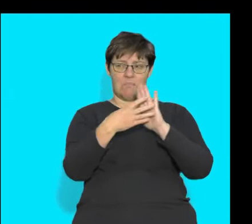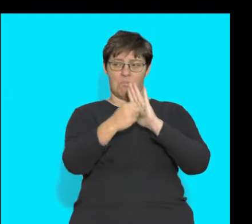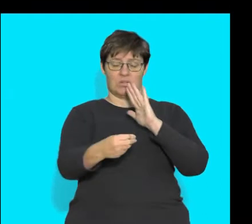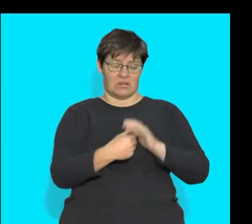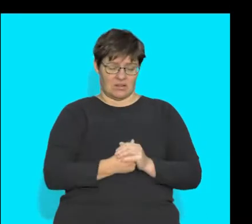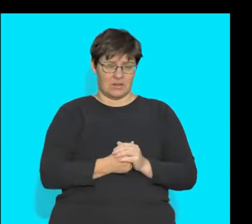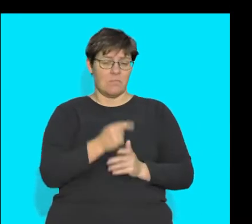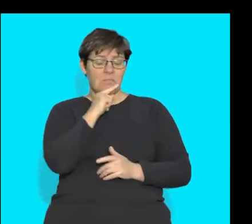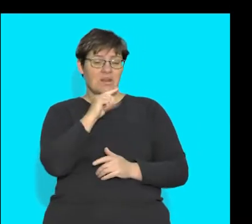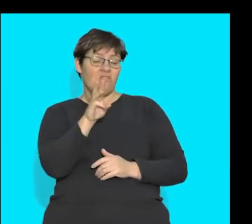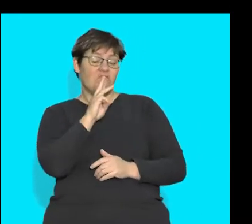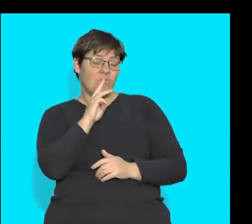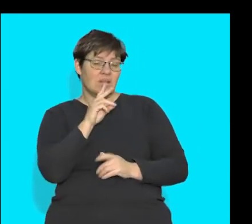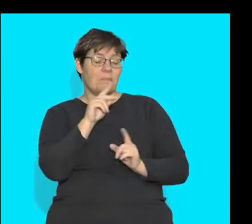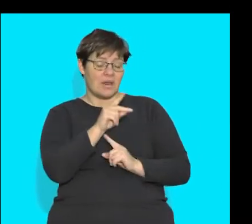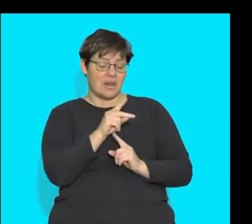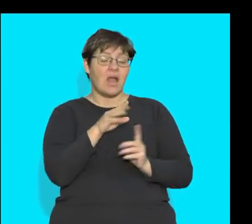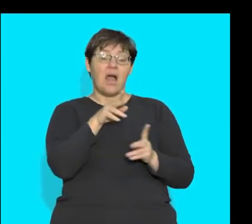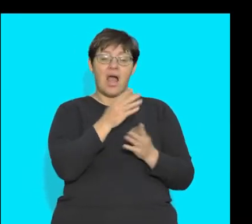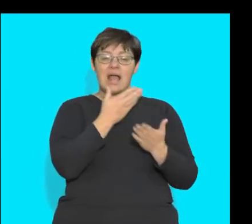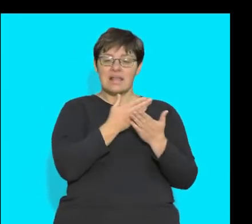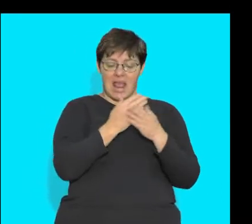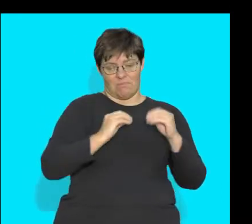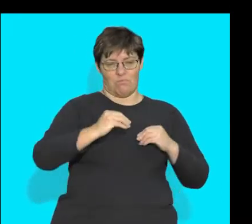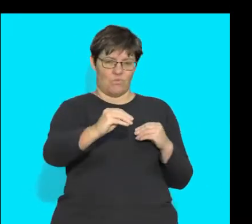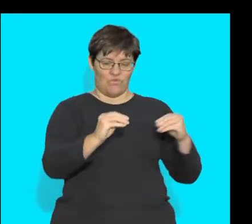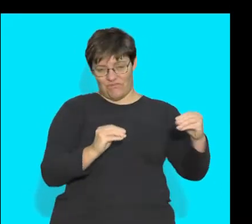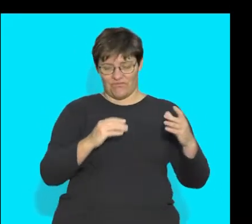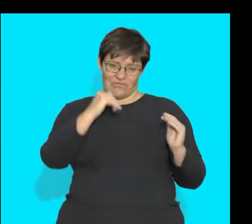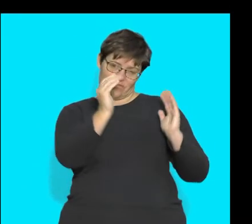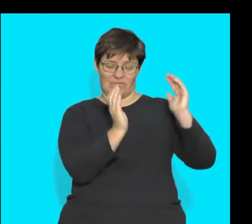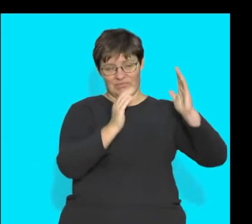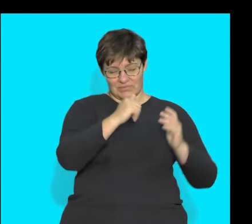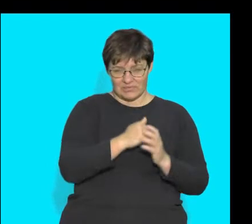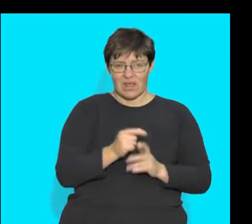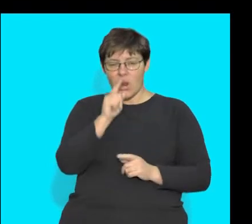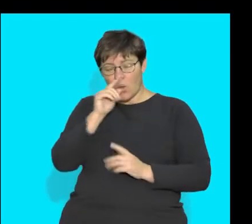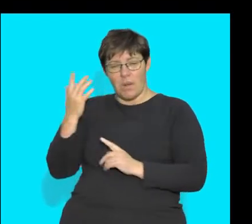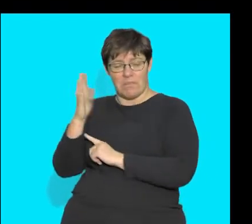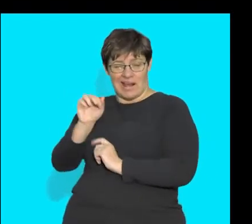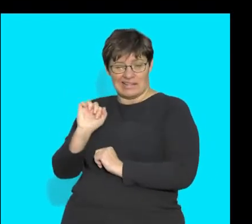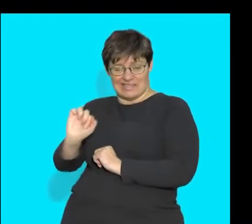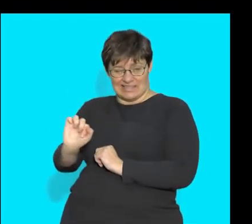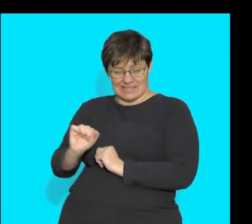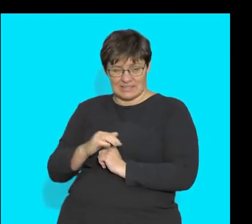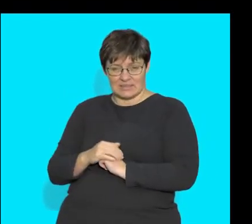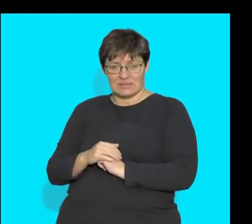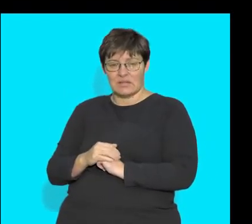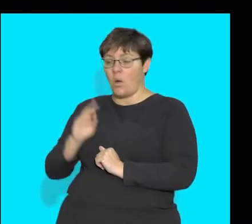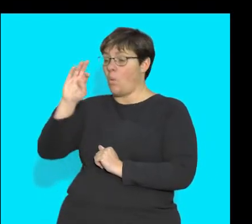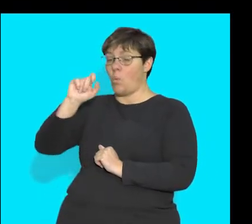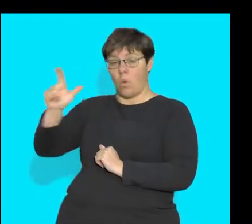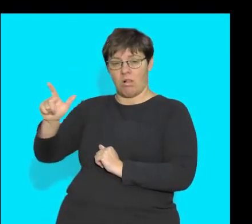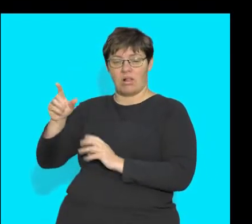means that the cell membrane can move. When we go to our plant cell, the cell wall